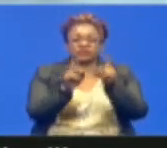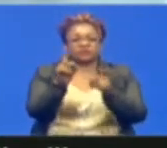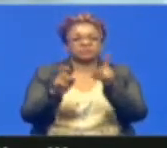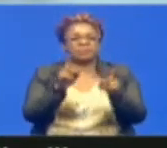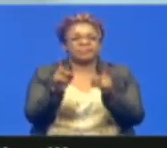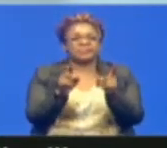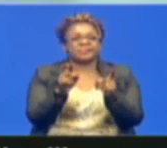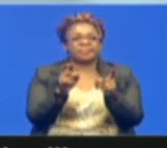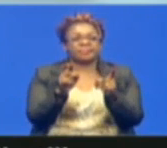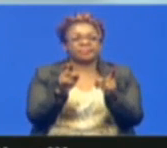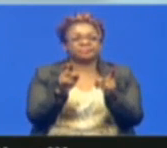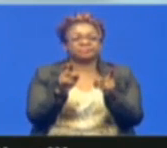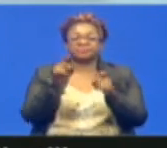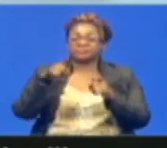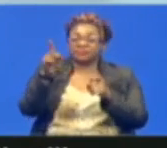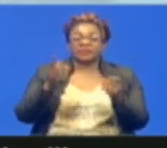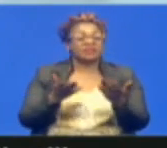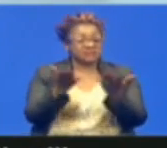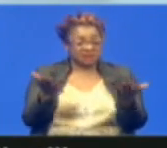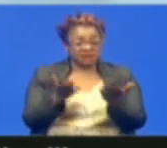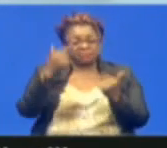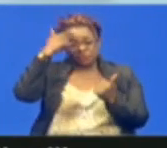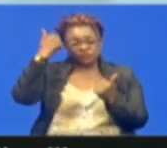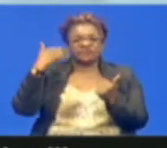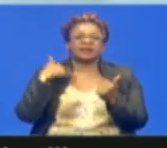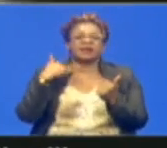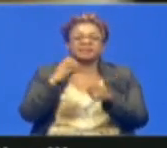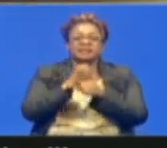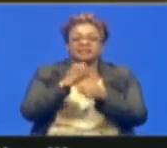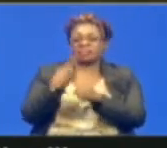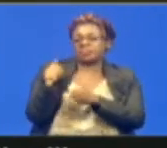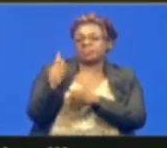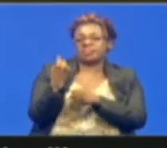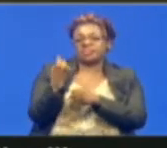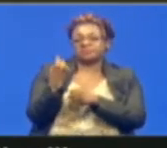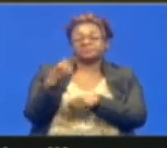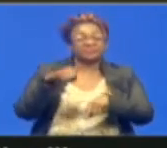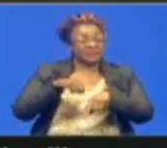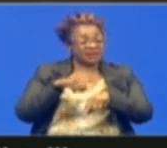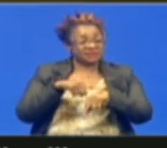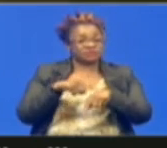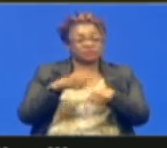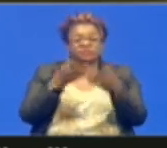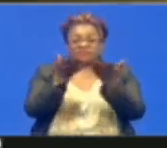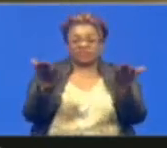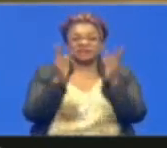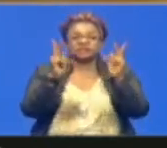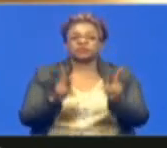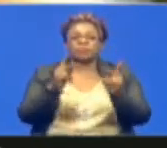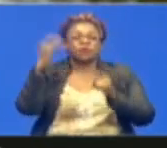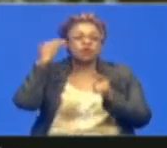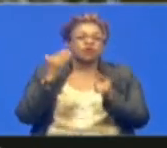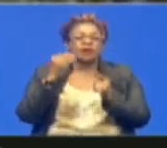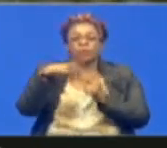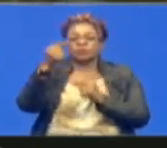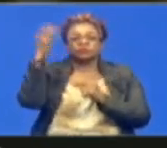because of the crime that he committed just the other day. While he was being processed in Kisumu, his lawyers moved to court